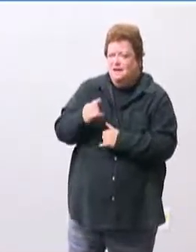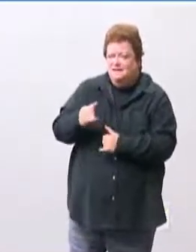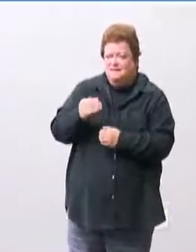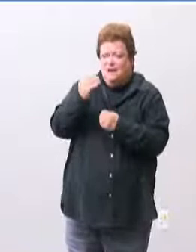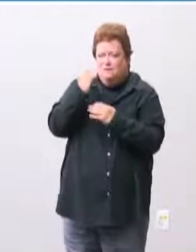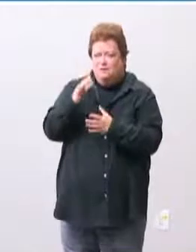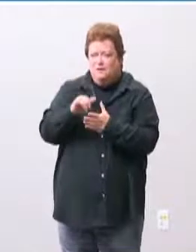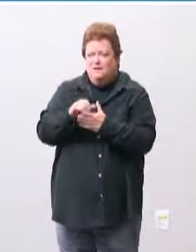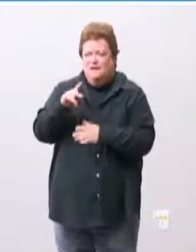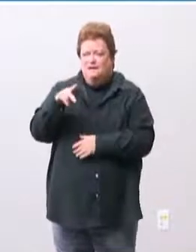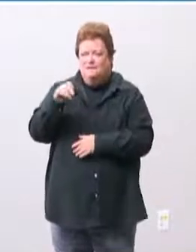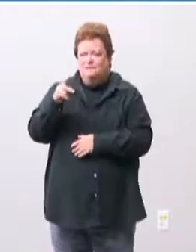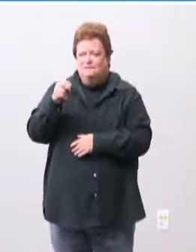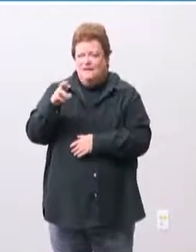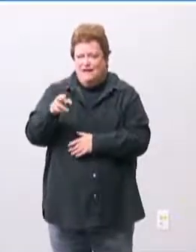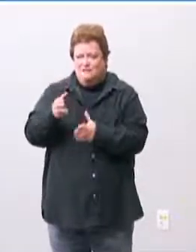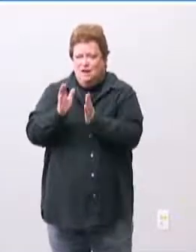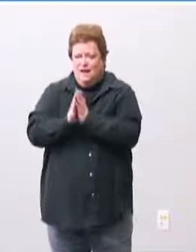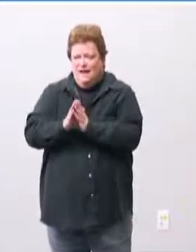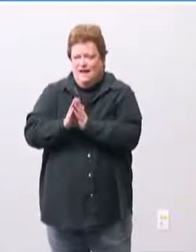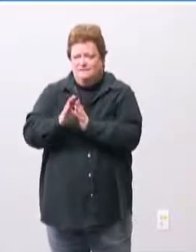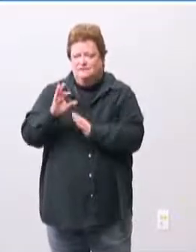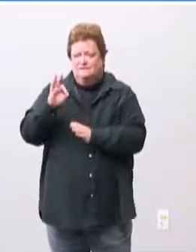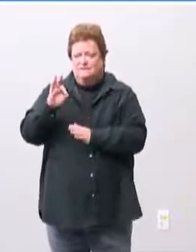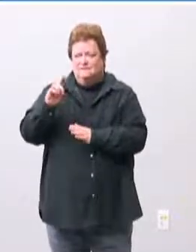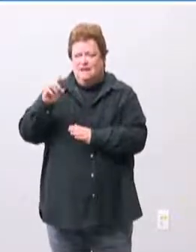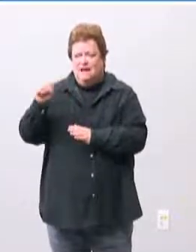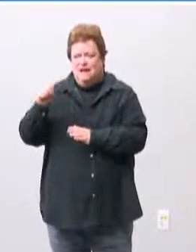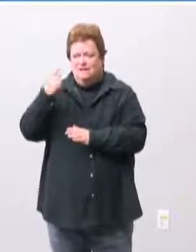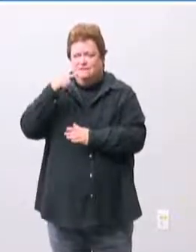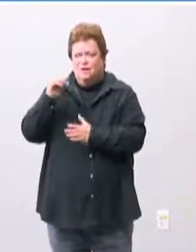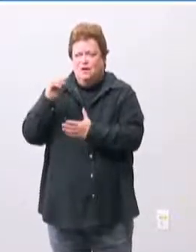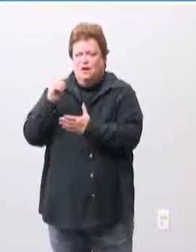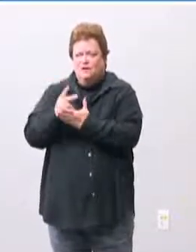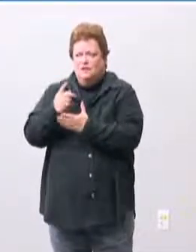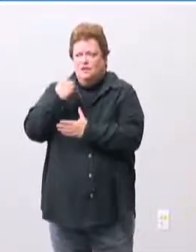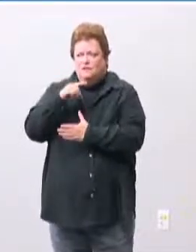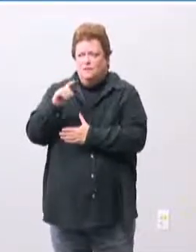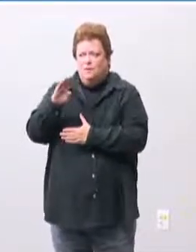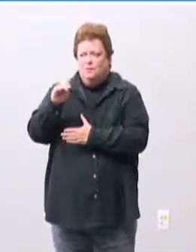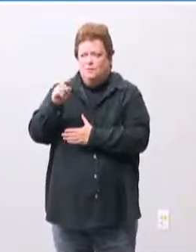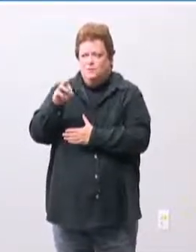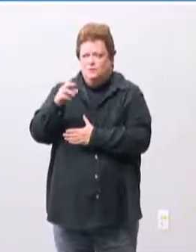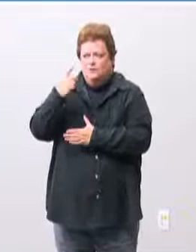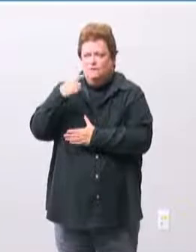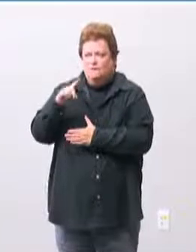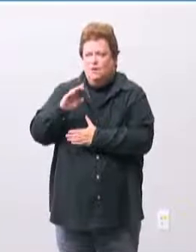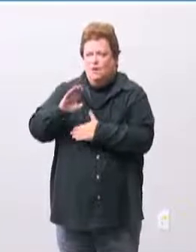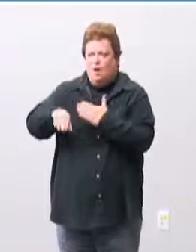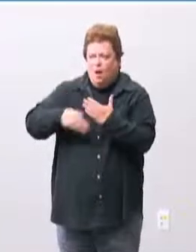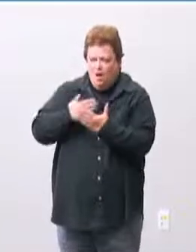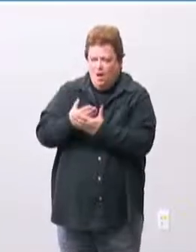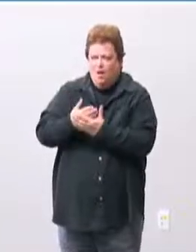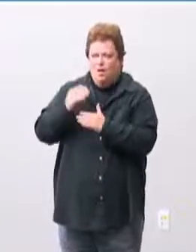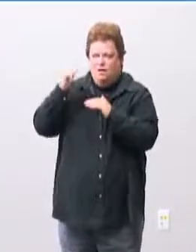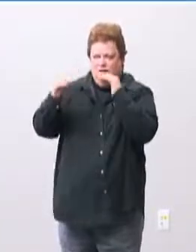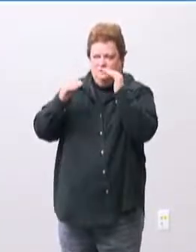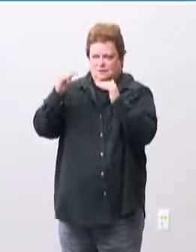that Pfizer asked the Food and Drug Administration for authorization for booster doses for all